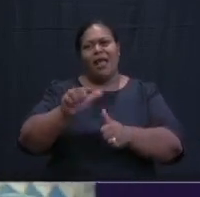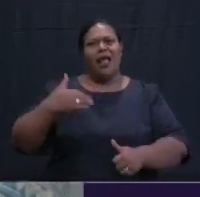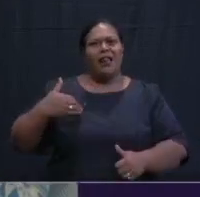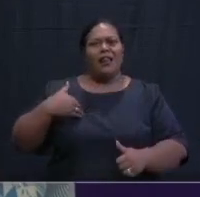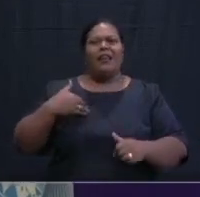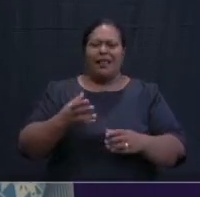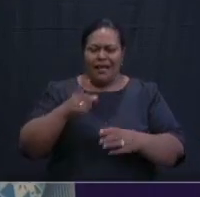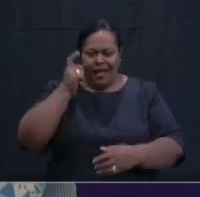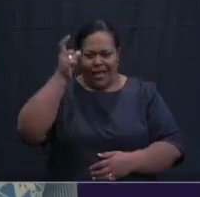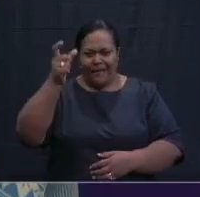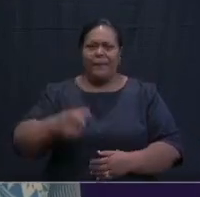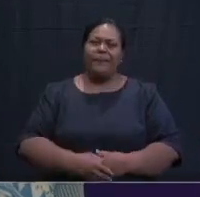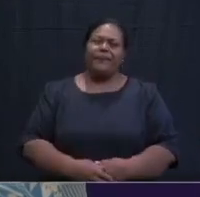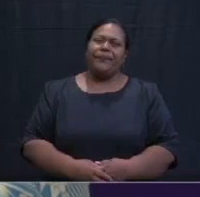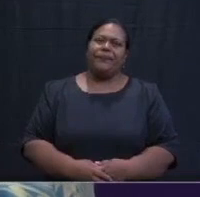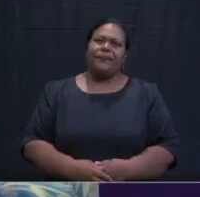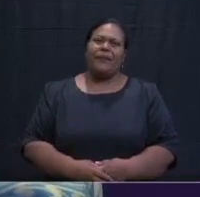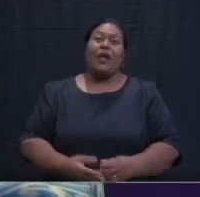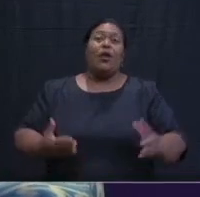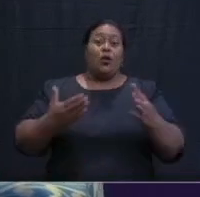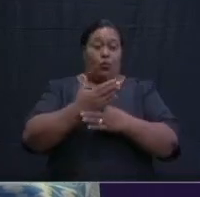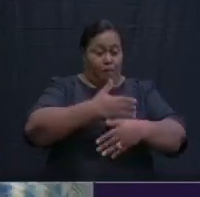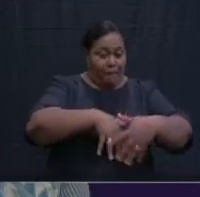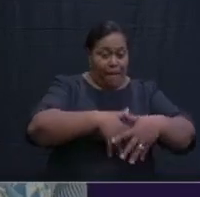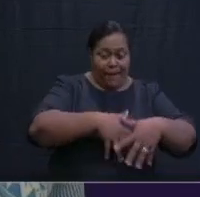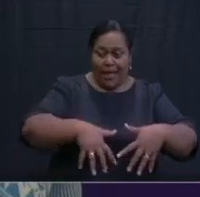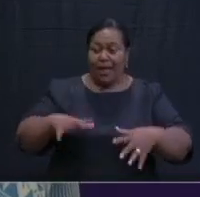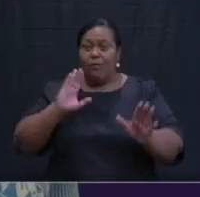facilities. Through public-private partnerships